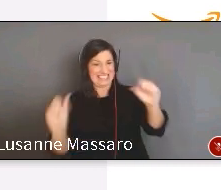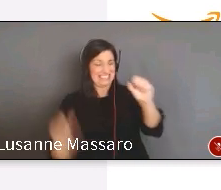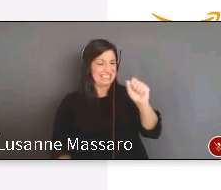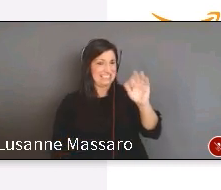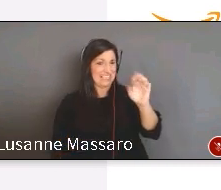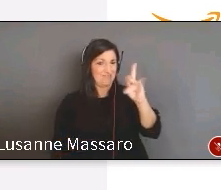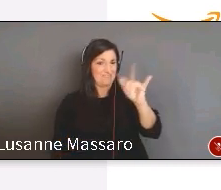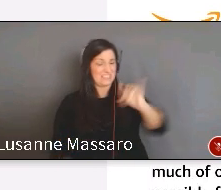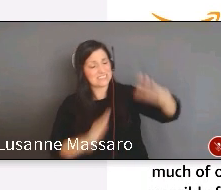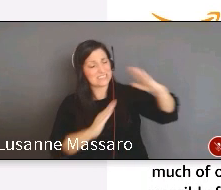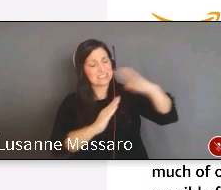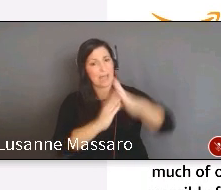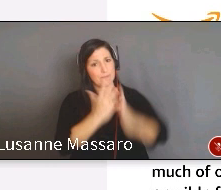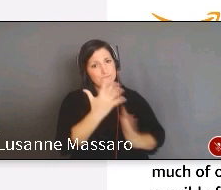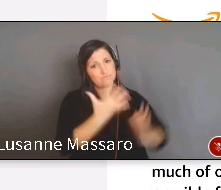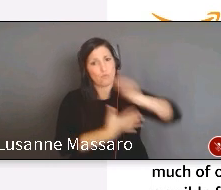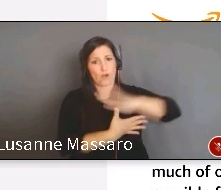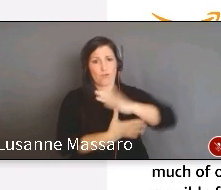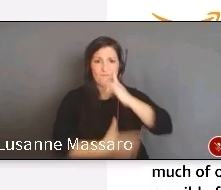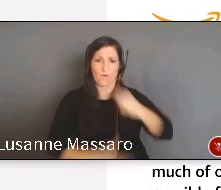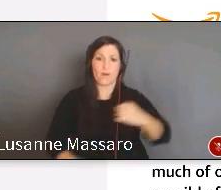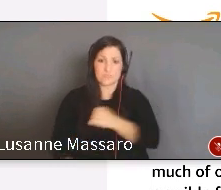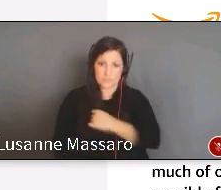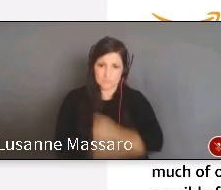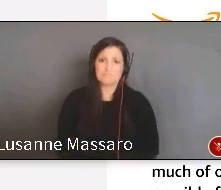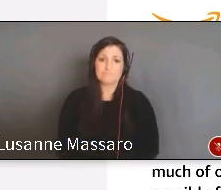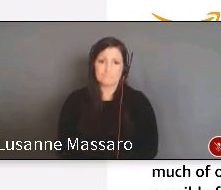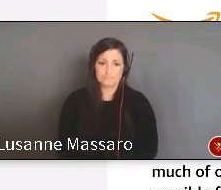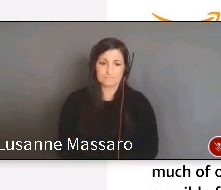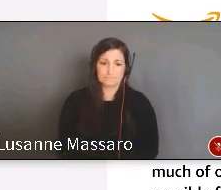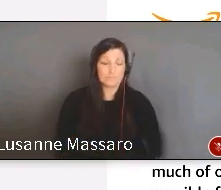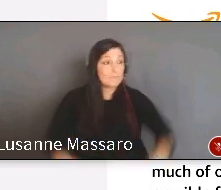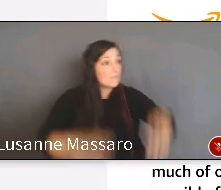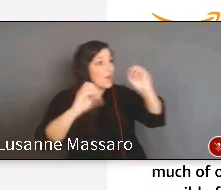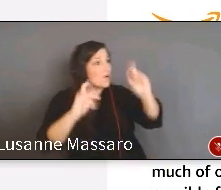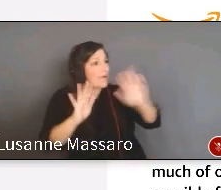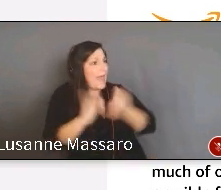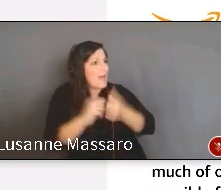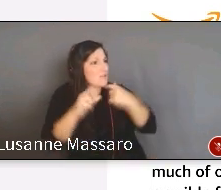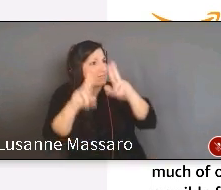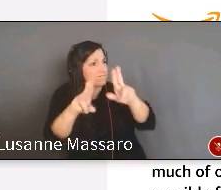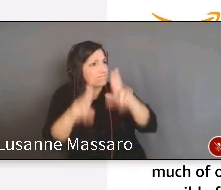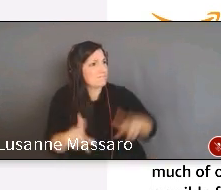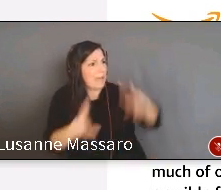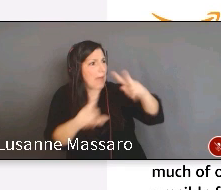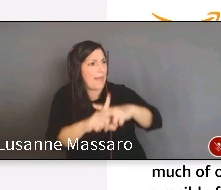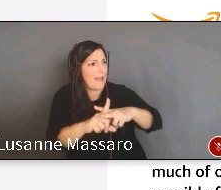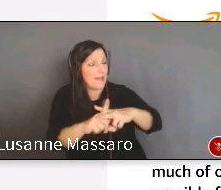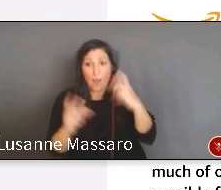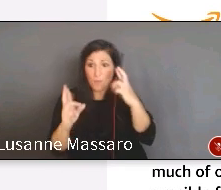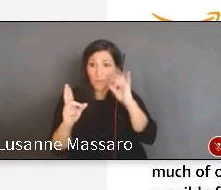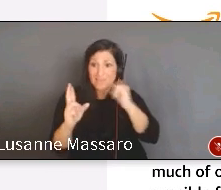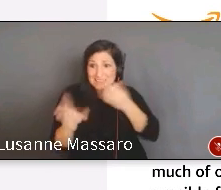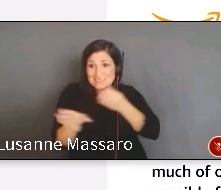priority. Absolutely. All right, so let's talk about this application process. I'm hoping that's the main reason why you guys are here,